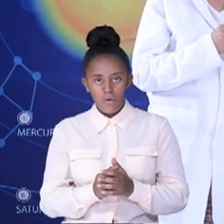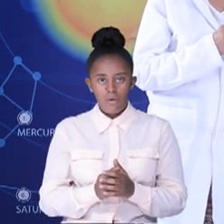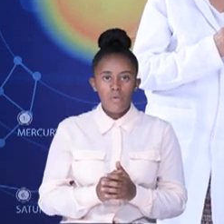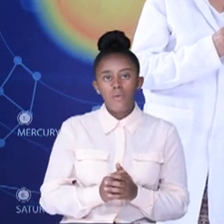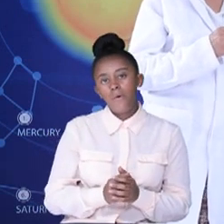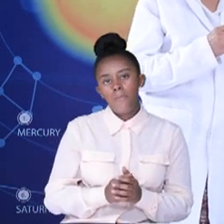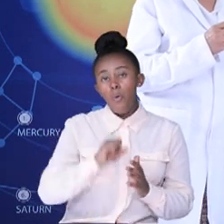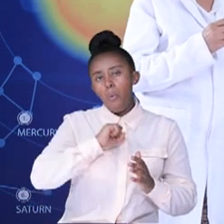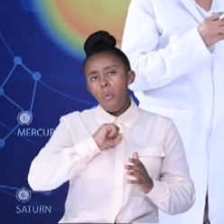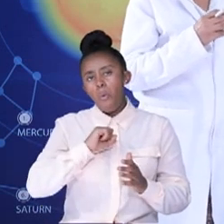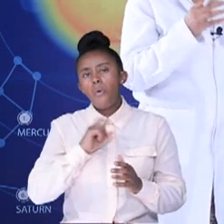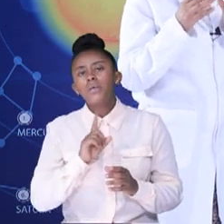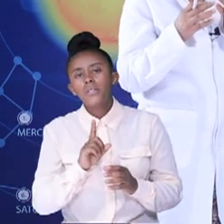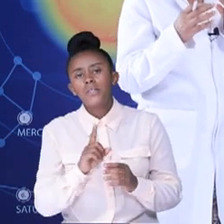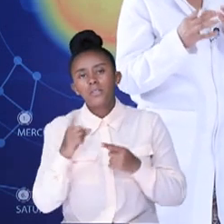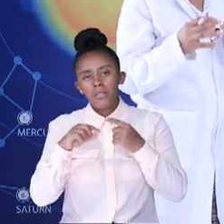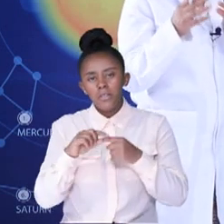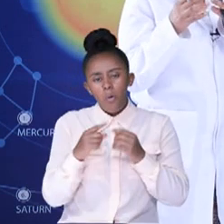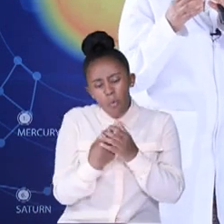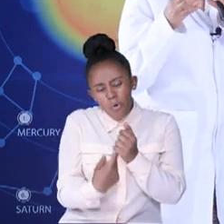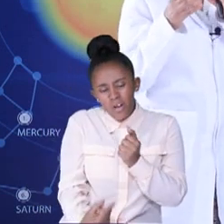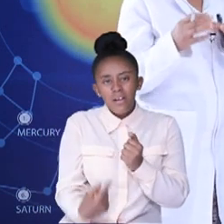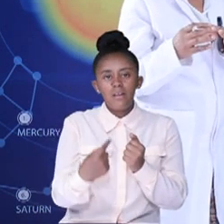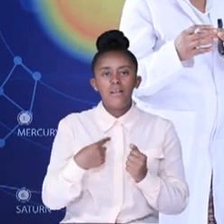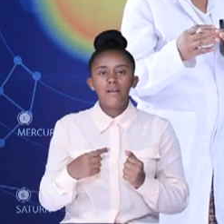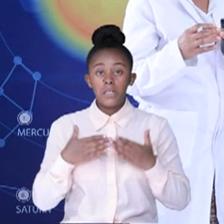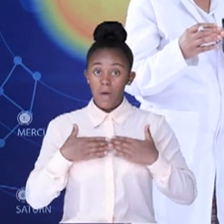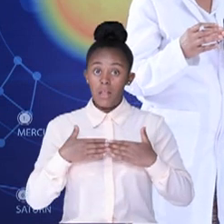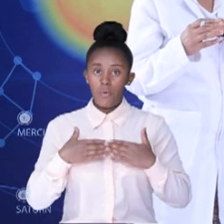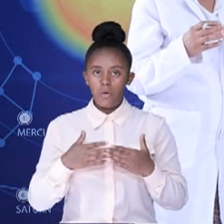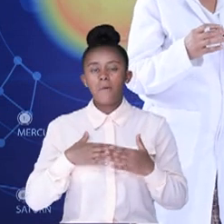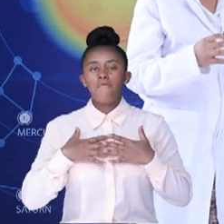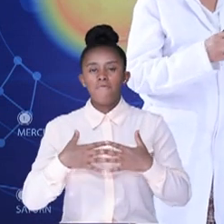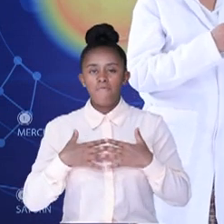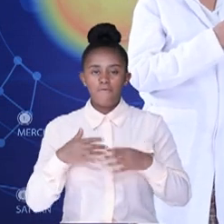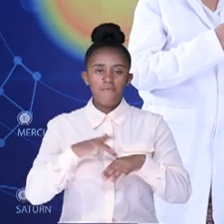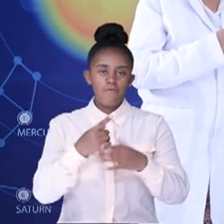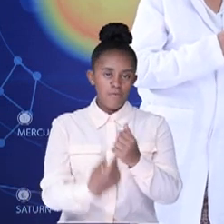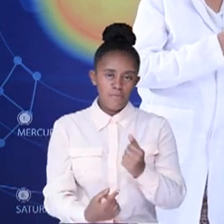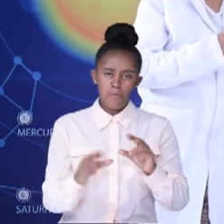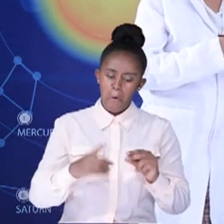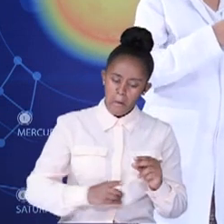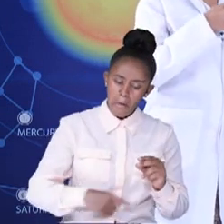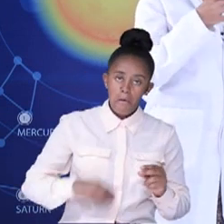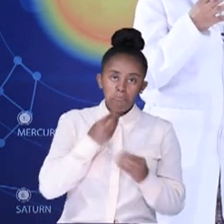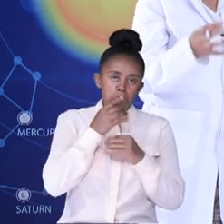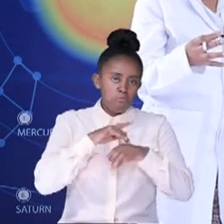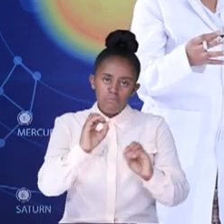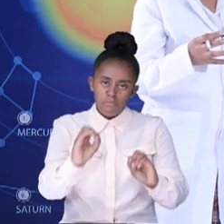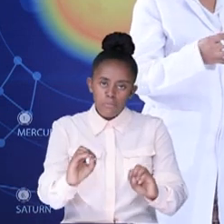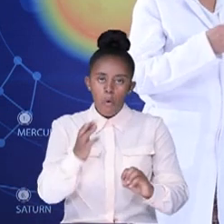by virus, but it affects only our respiratory system, but not our digestive system